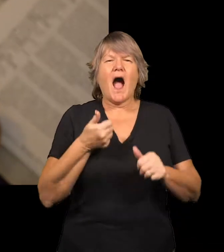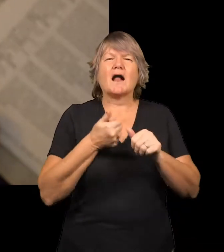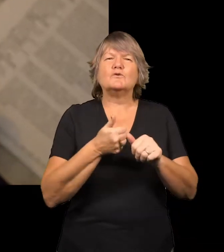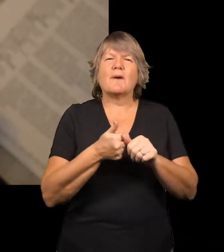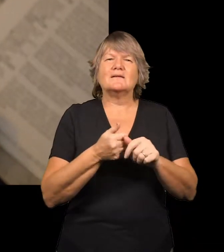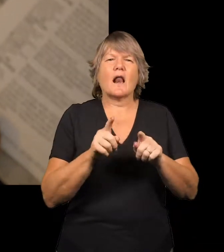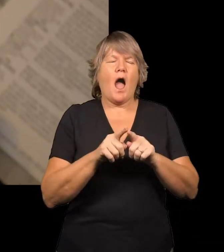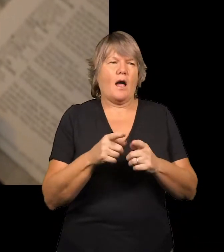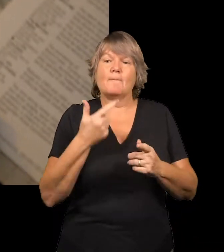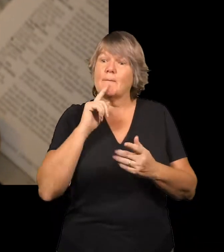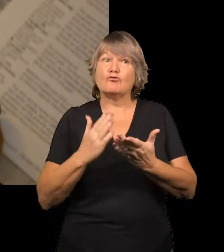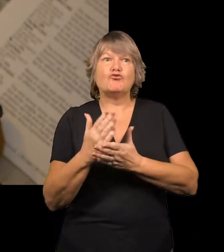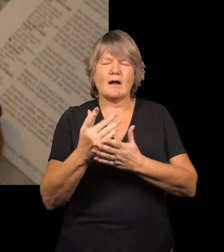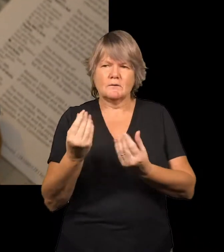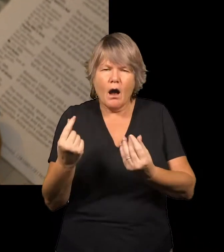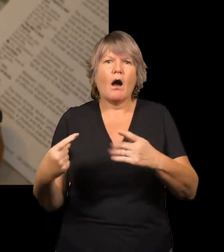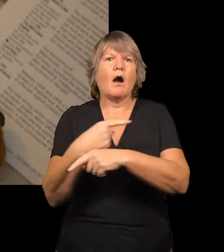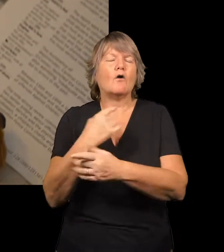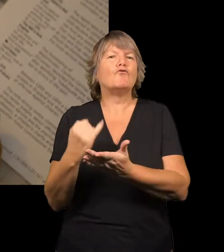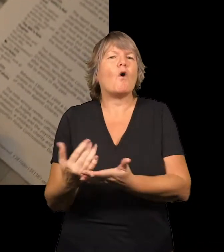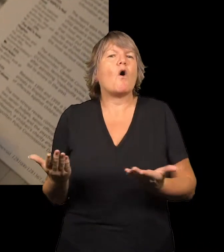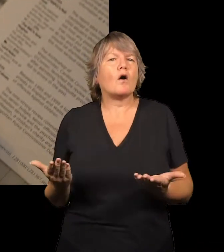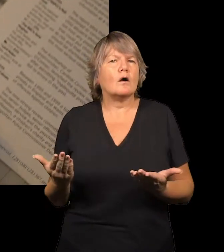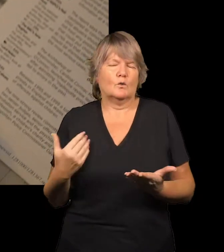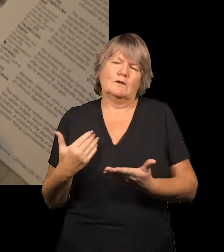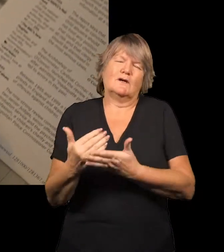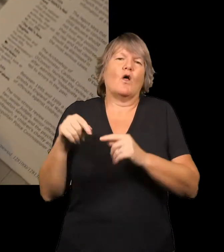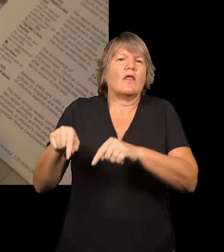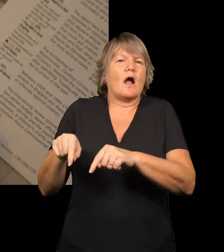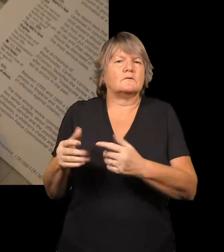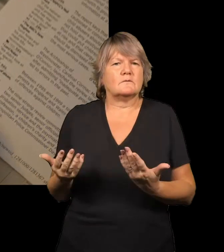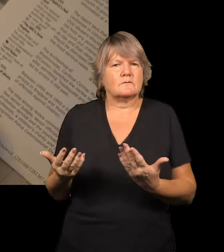secure accountability when things go wrong with people's rights.